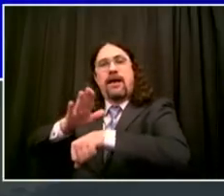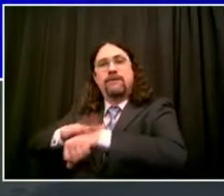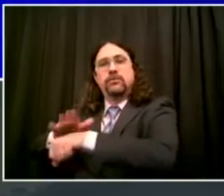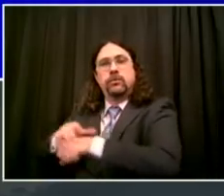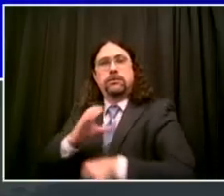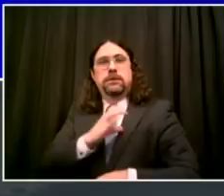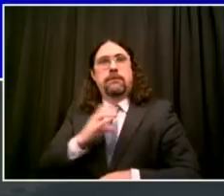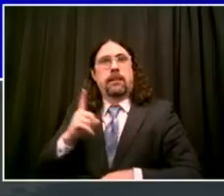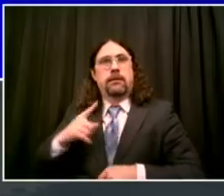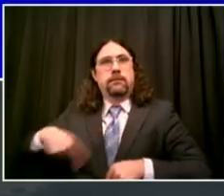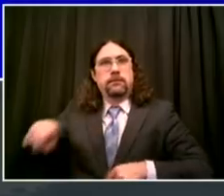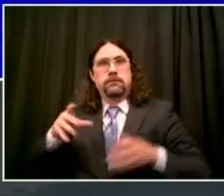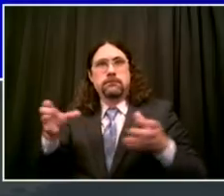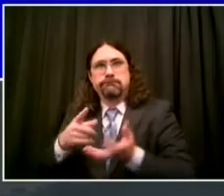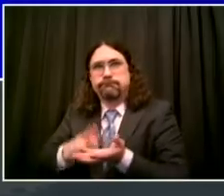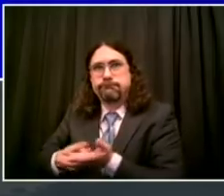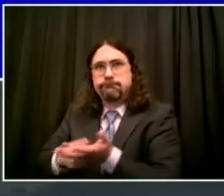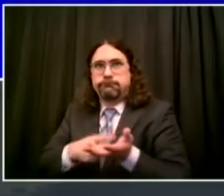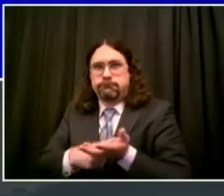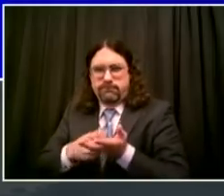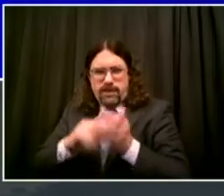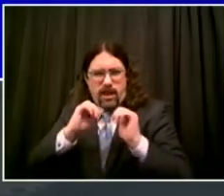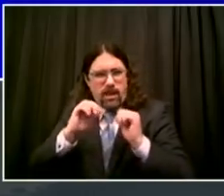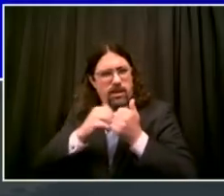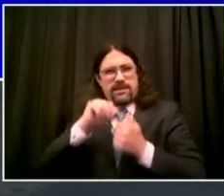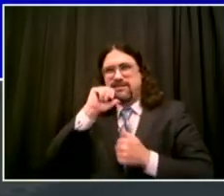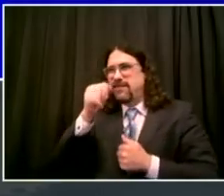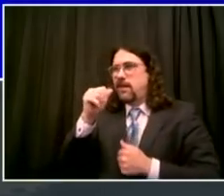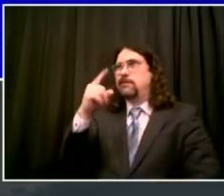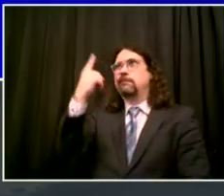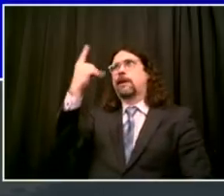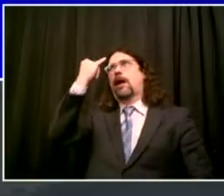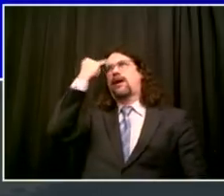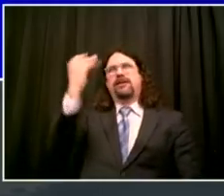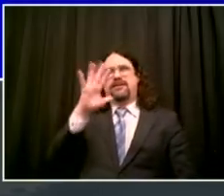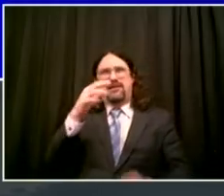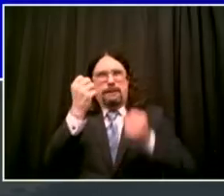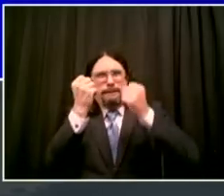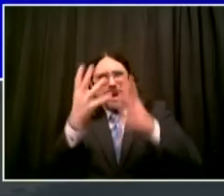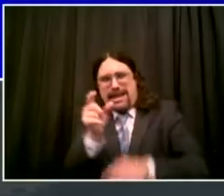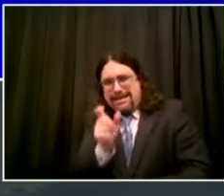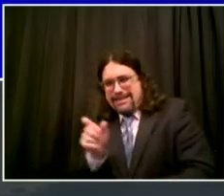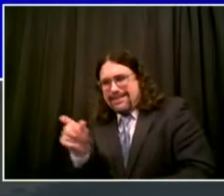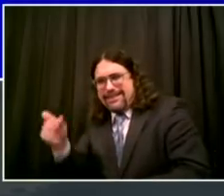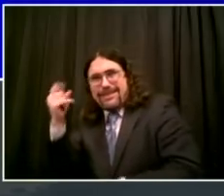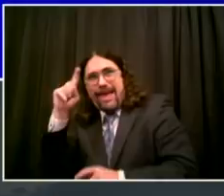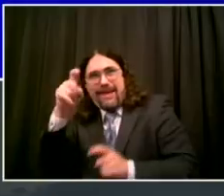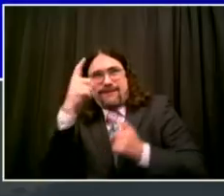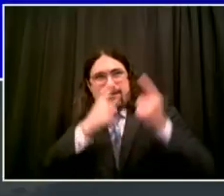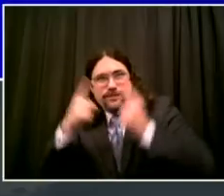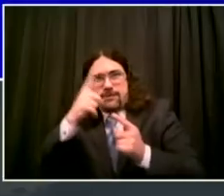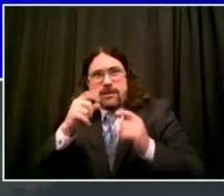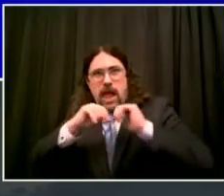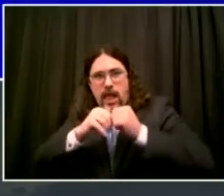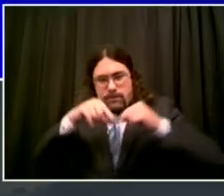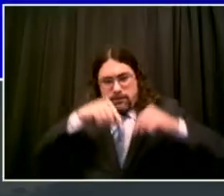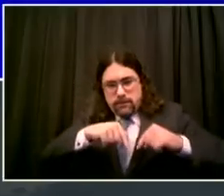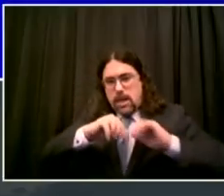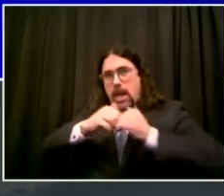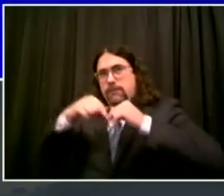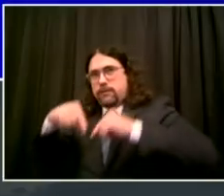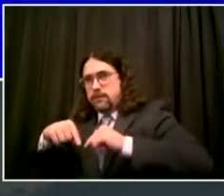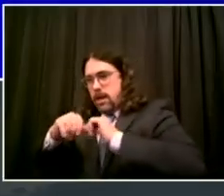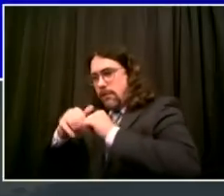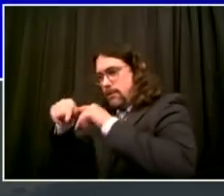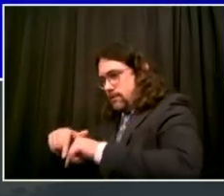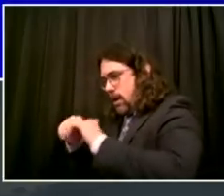back to work? What kind of precautions need to be in place? How do we monitor it? How do we inspect it? How do we make sure everyone's doing what they're supposed to be doing? We're also thinking about the